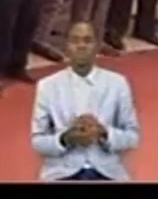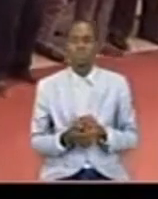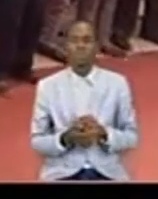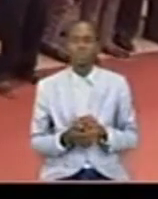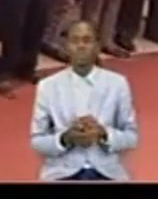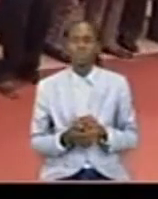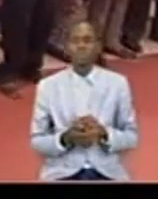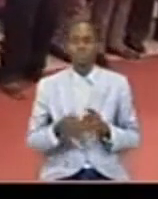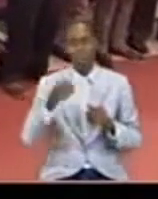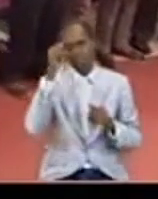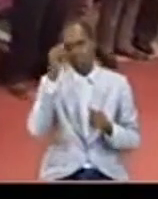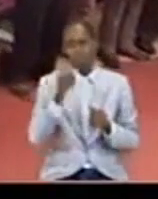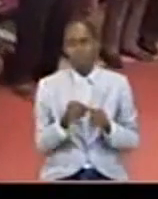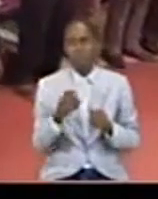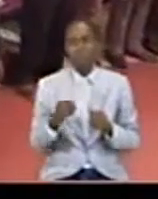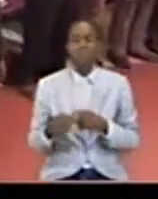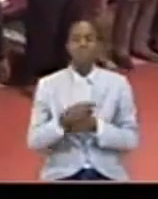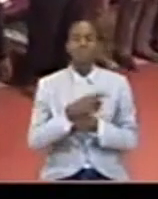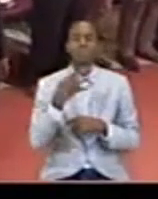Remember days of old?